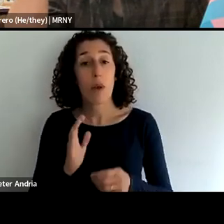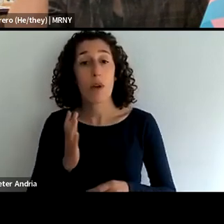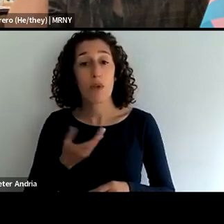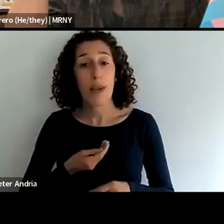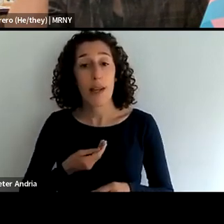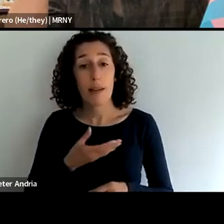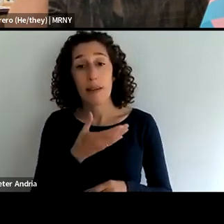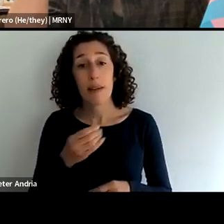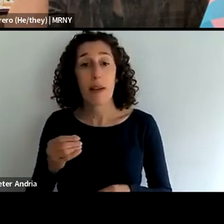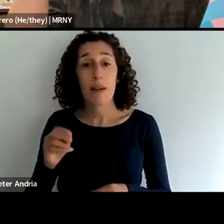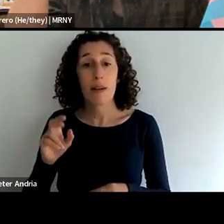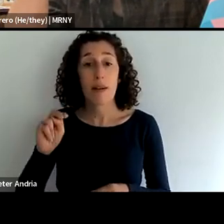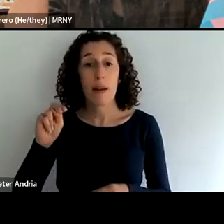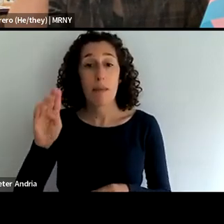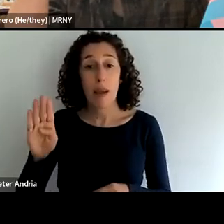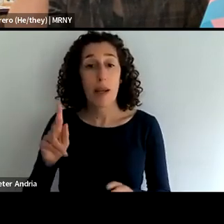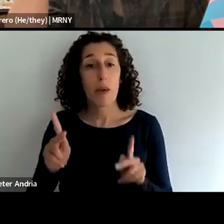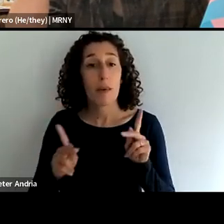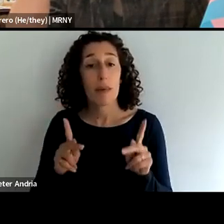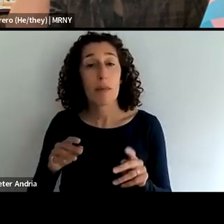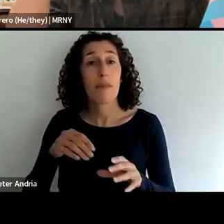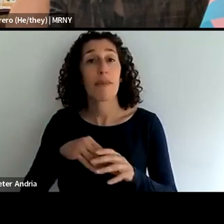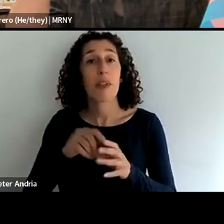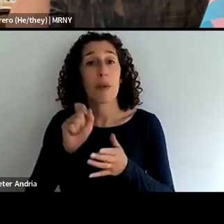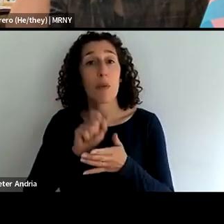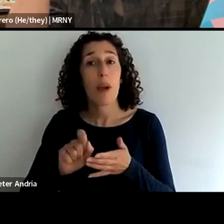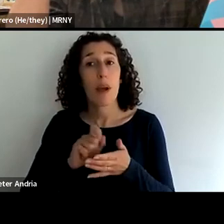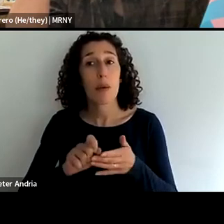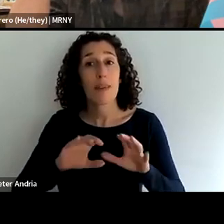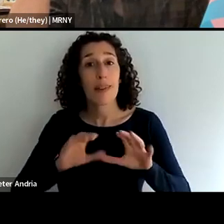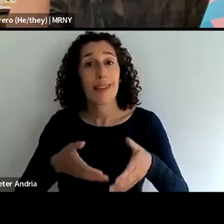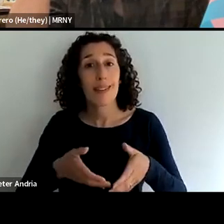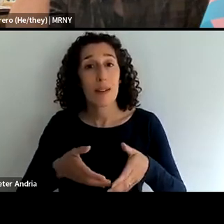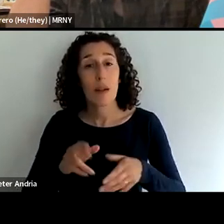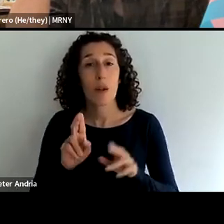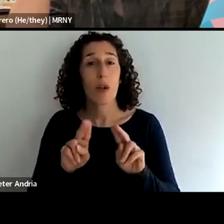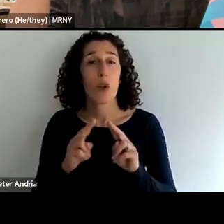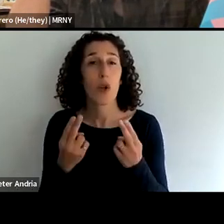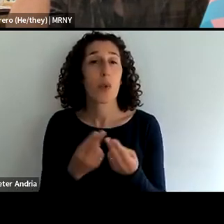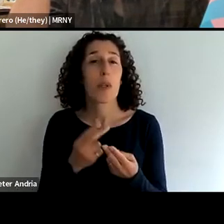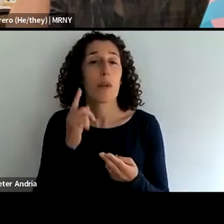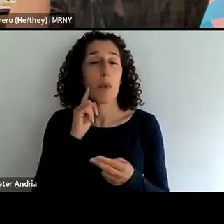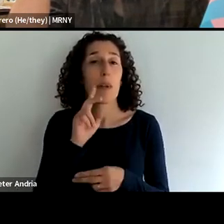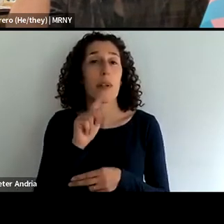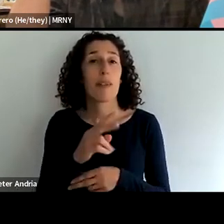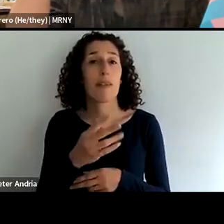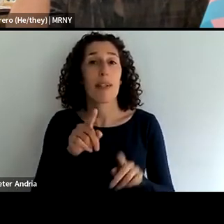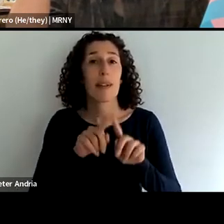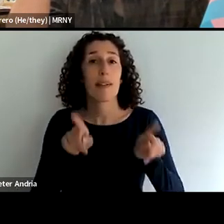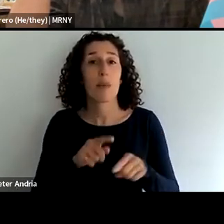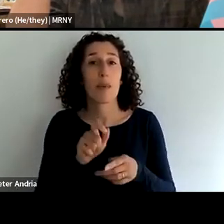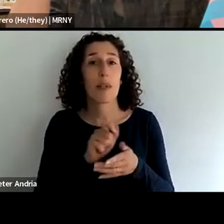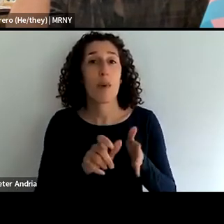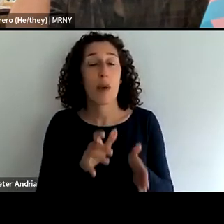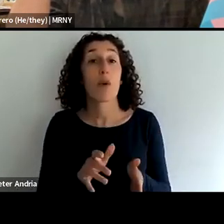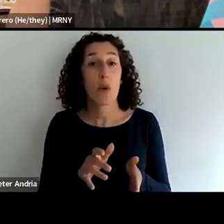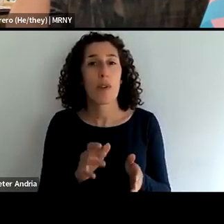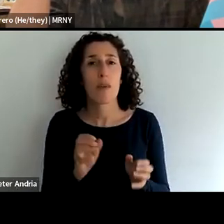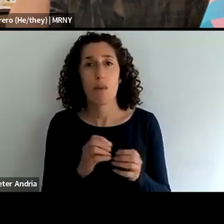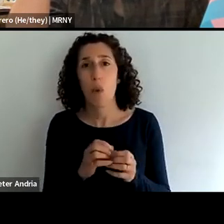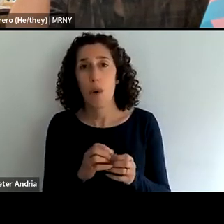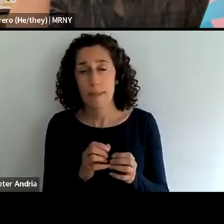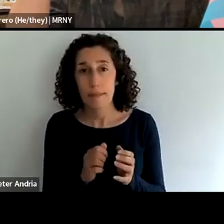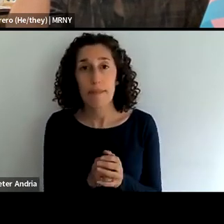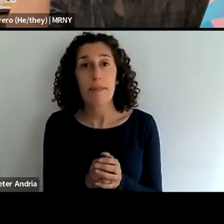Guild, which is the union for TV and film writers, screenwriters. And actually, this past week, we actually had